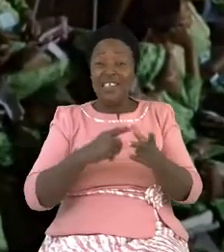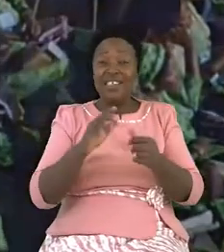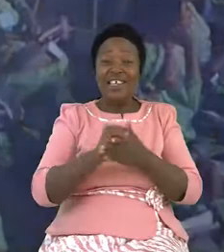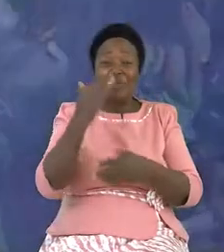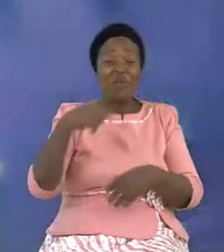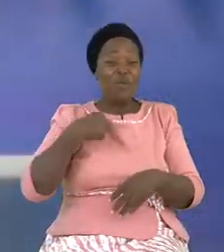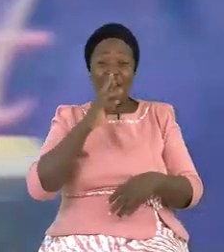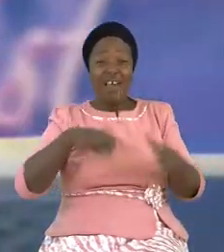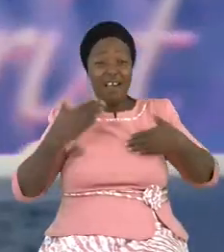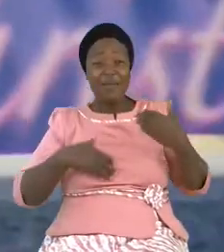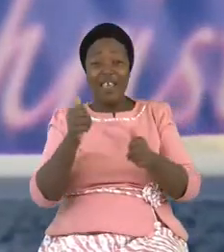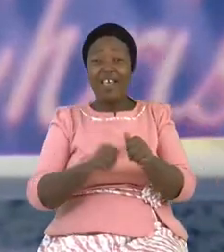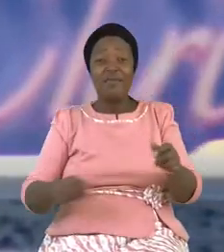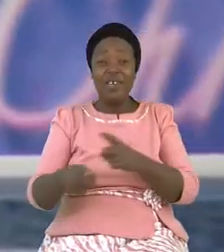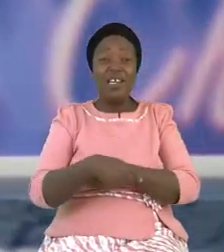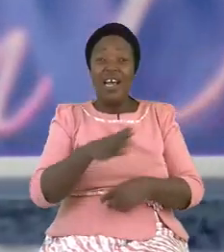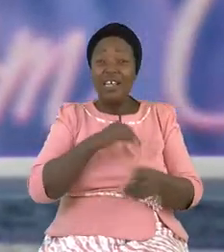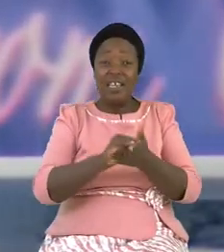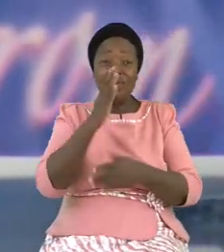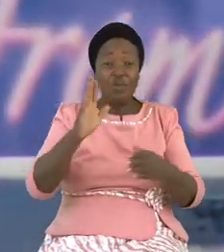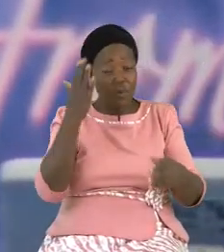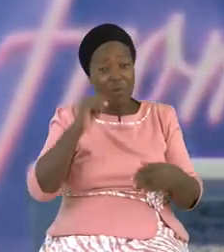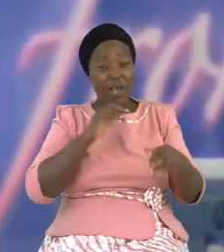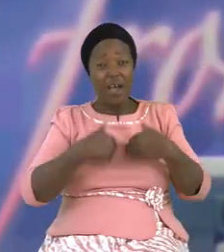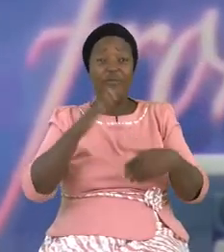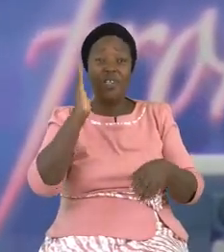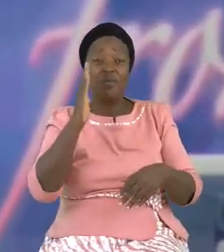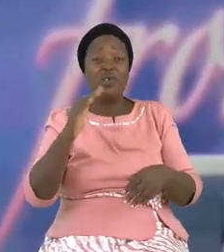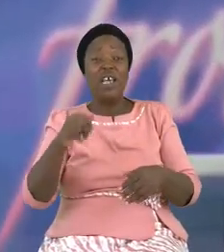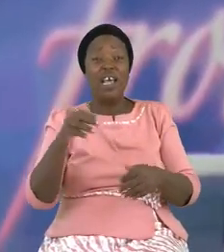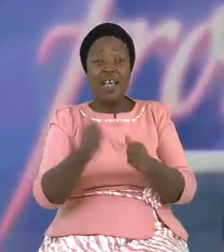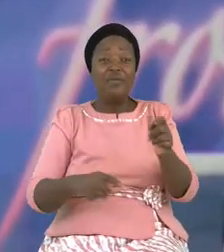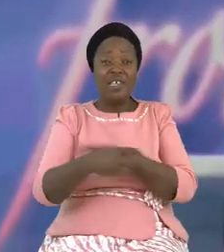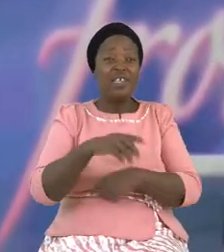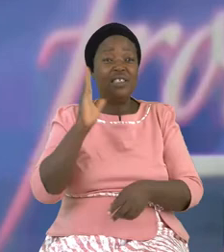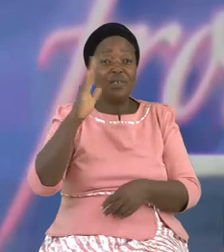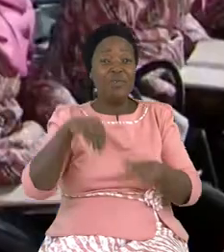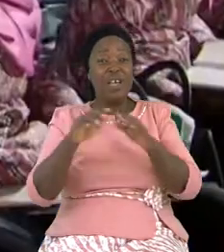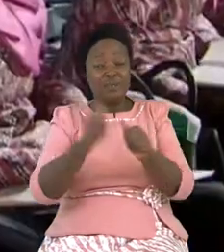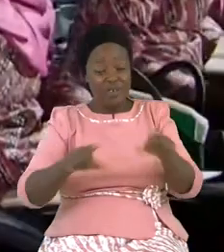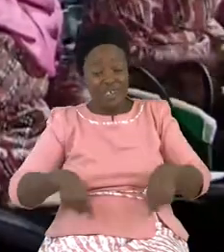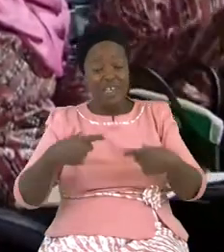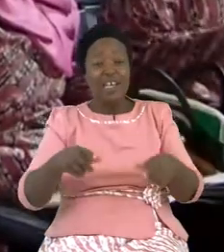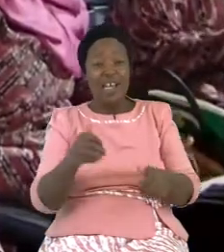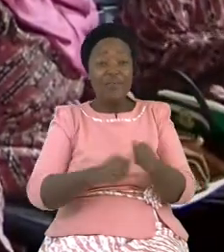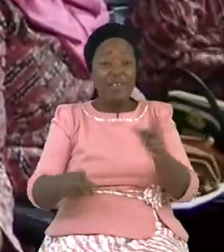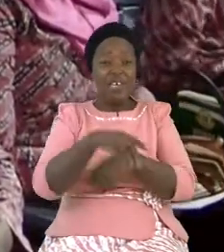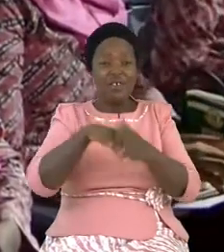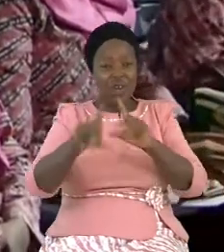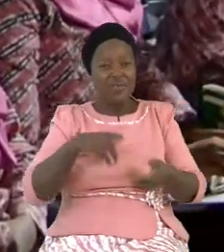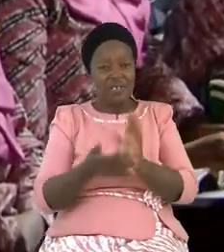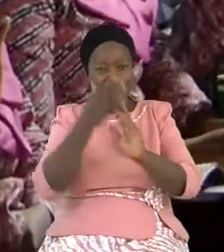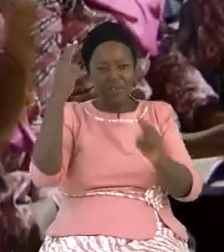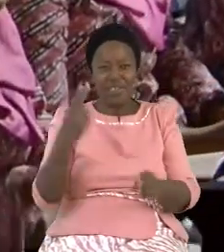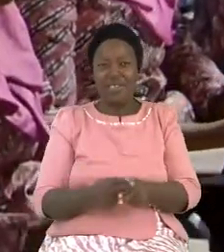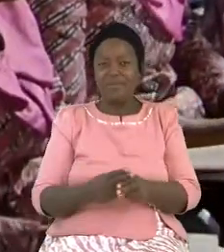day. That's why we have testimony for every day. Testimony every day in your life in Jesus' name. Now, look